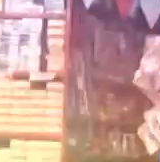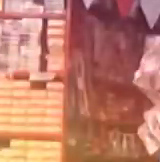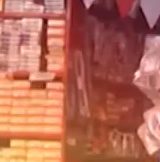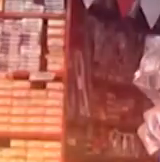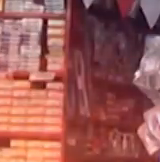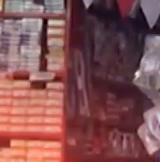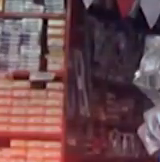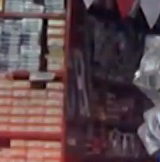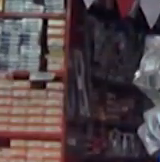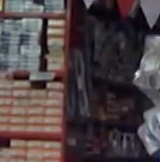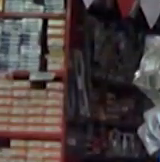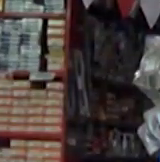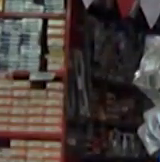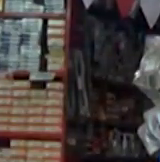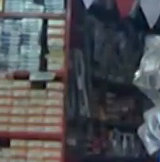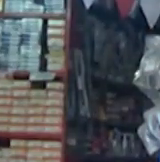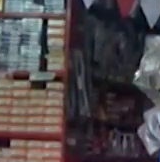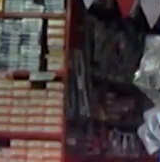Radio